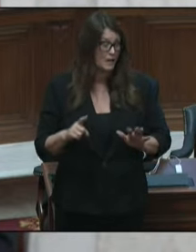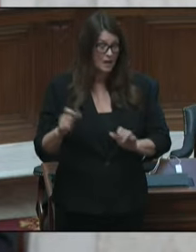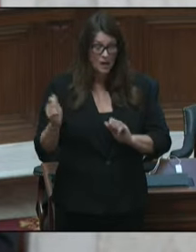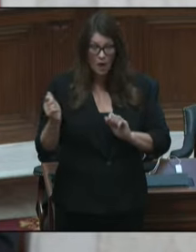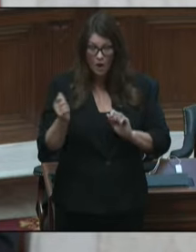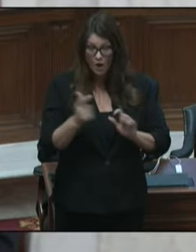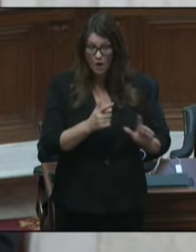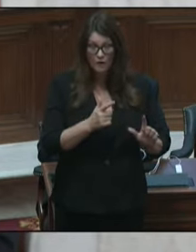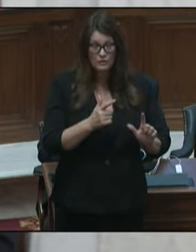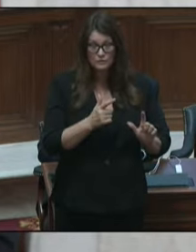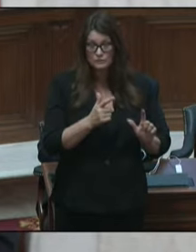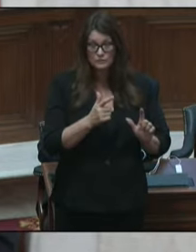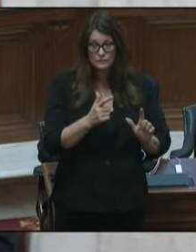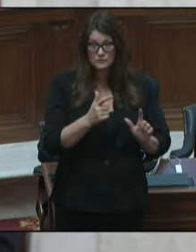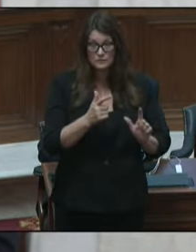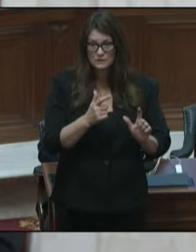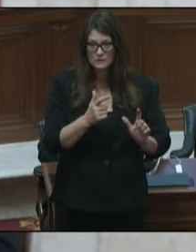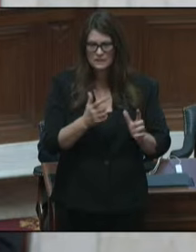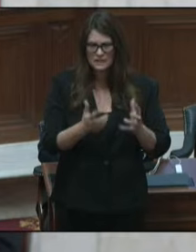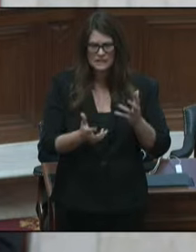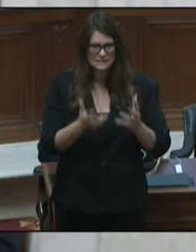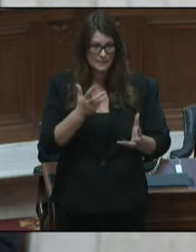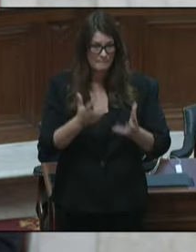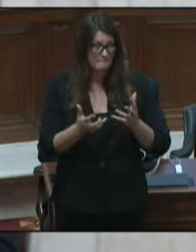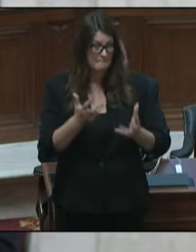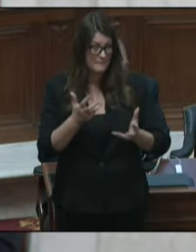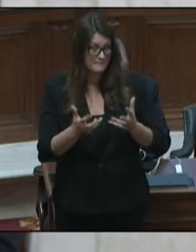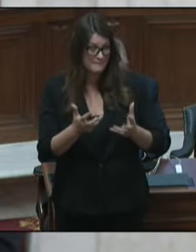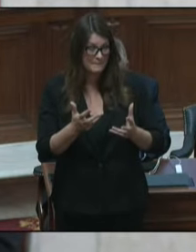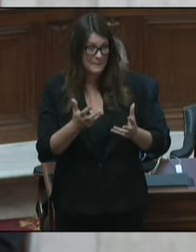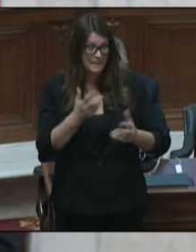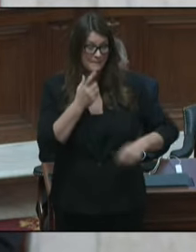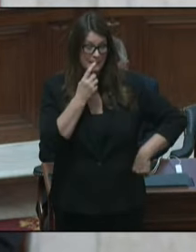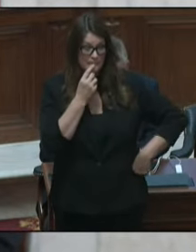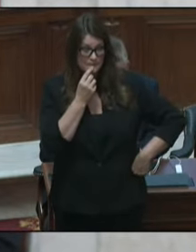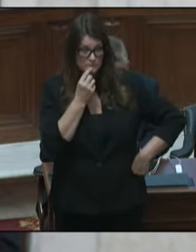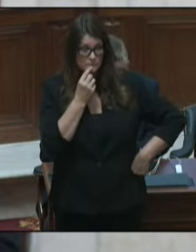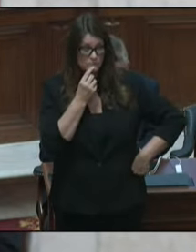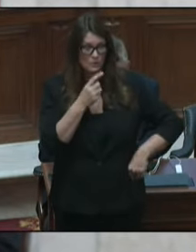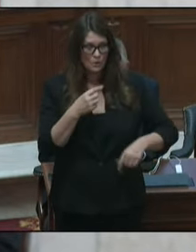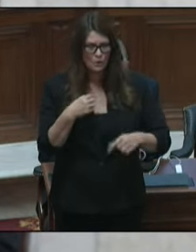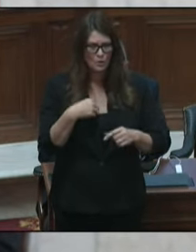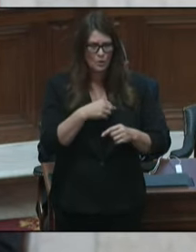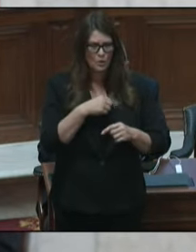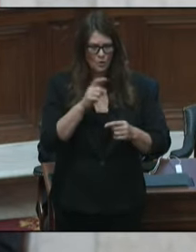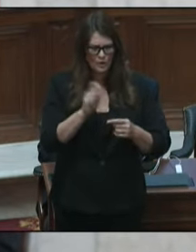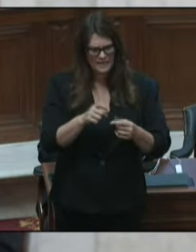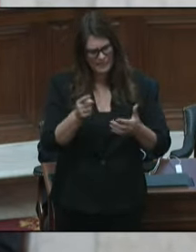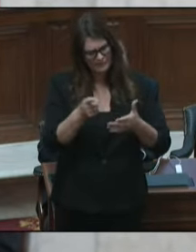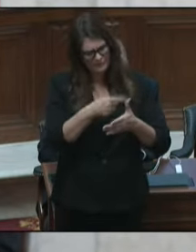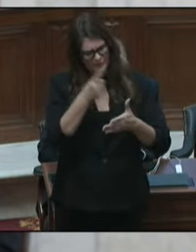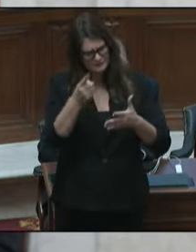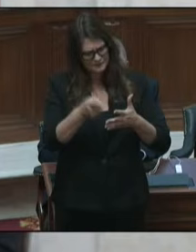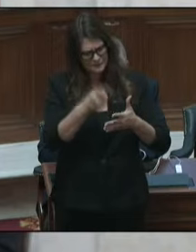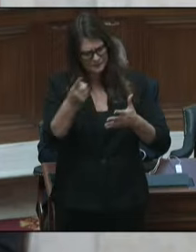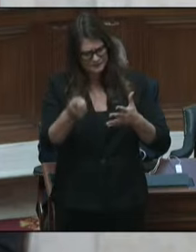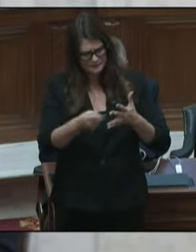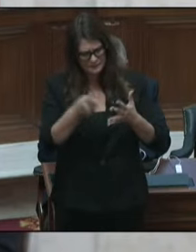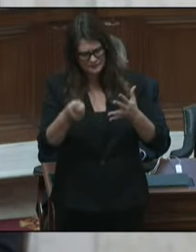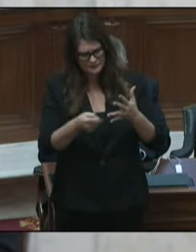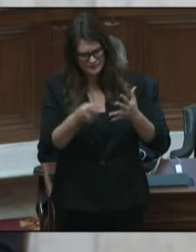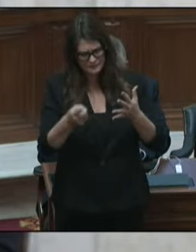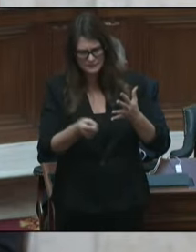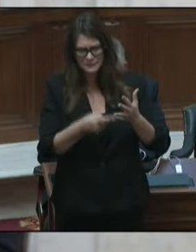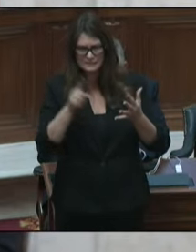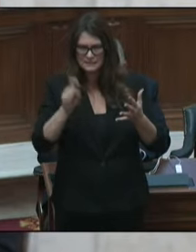everybody said, maybe subconsciously, but said, you know, we've got to do this, and we got to do this, and we got to do